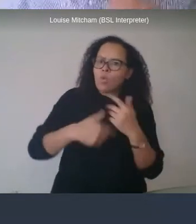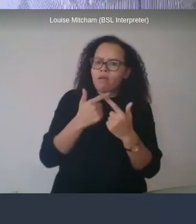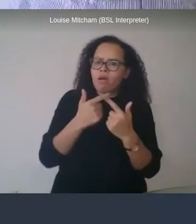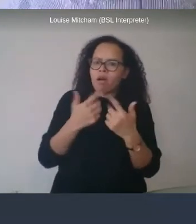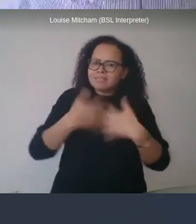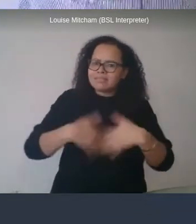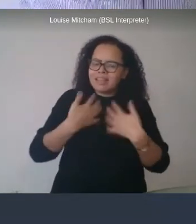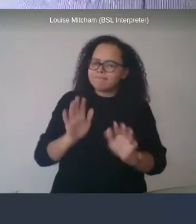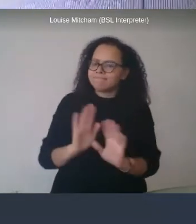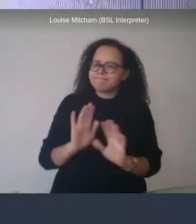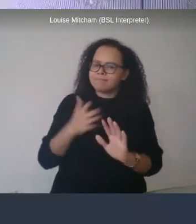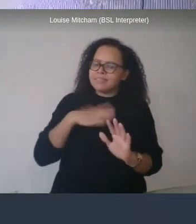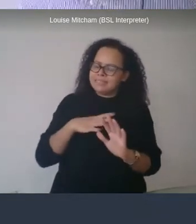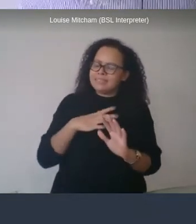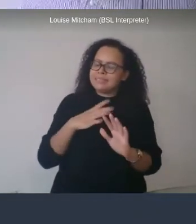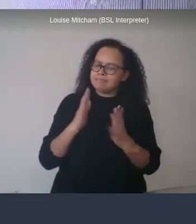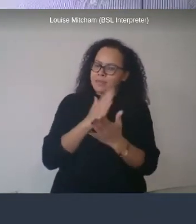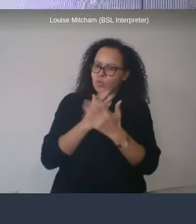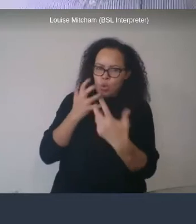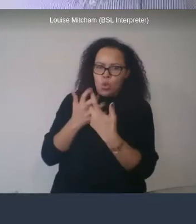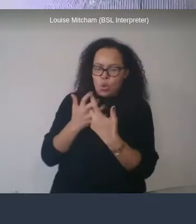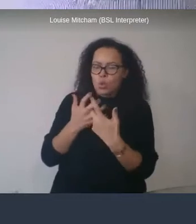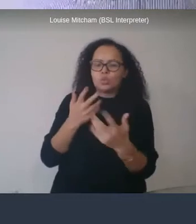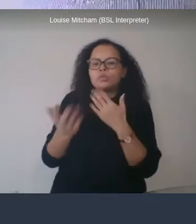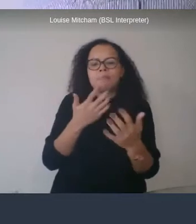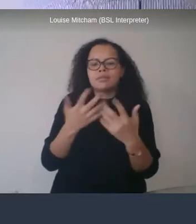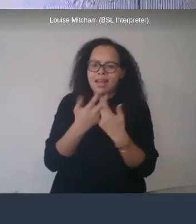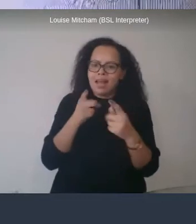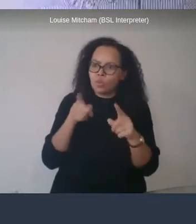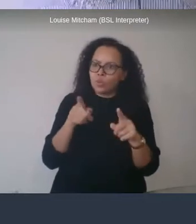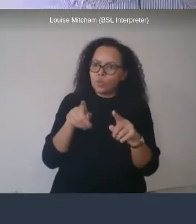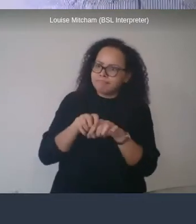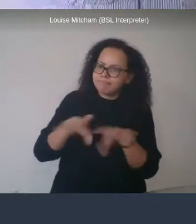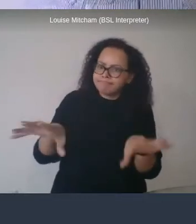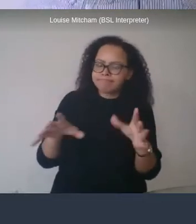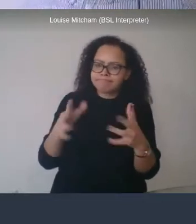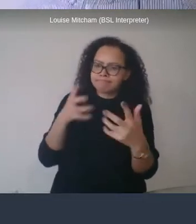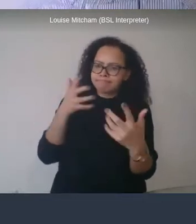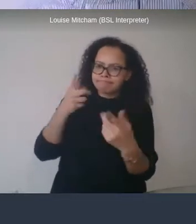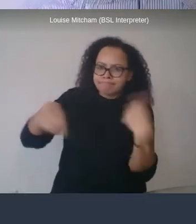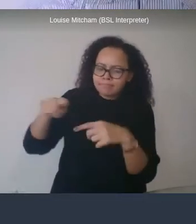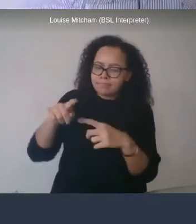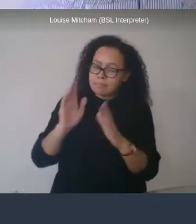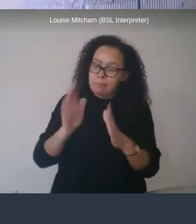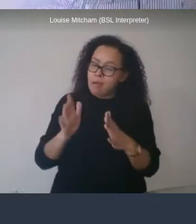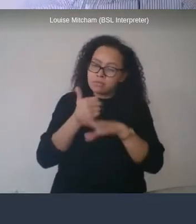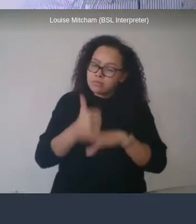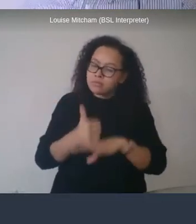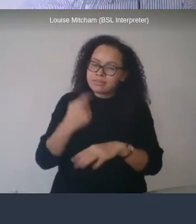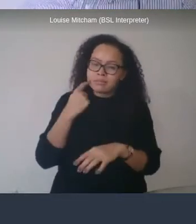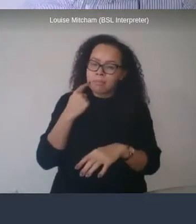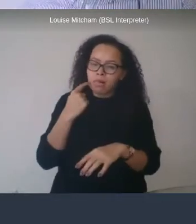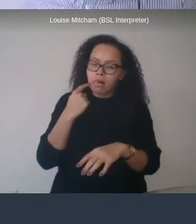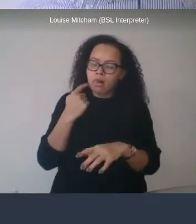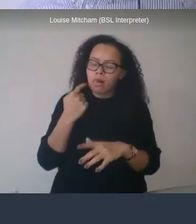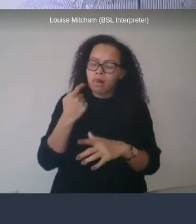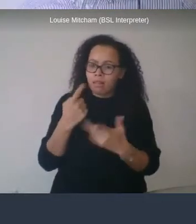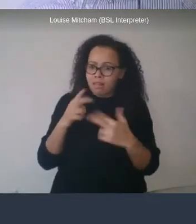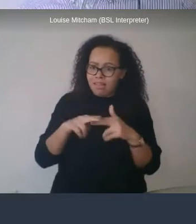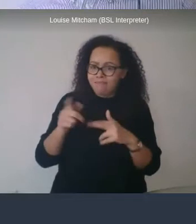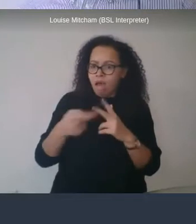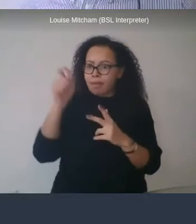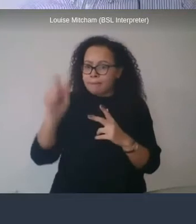environment you want it to be deployed in, it's got to be simple to use, simple to understand, and simple to translate to somebody